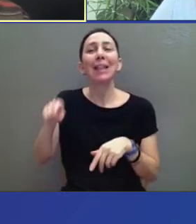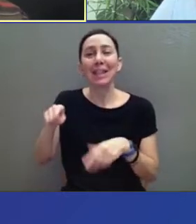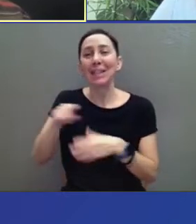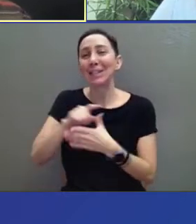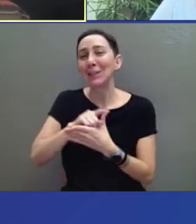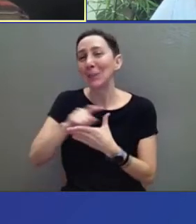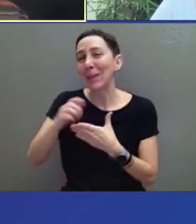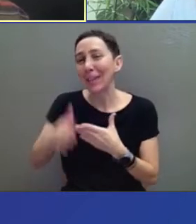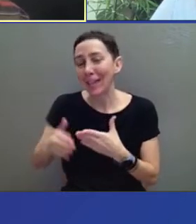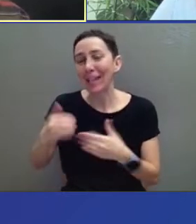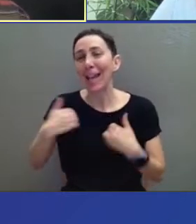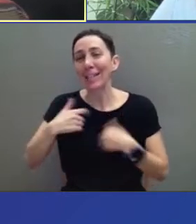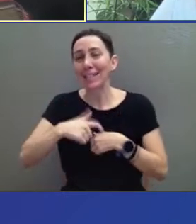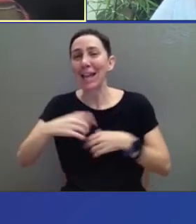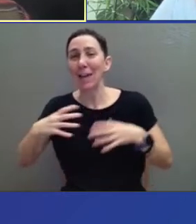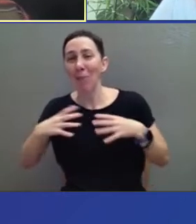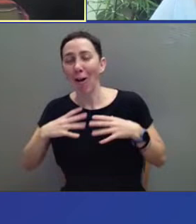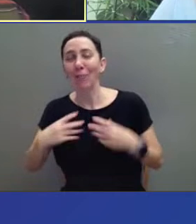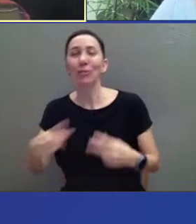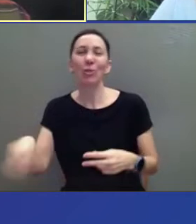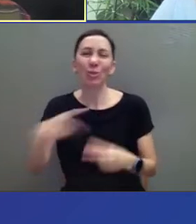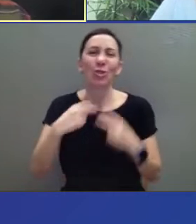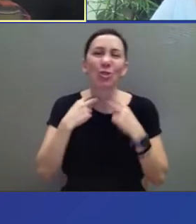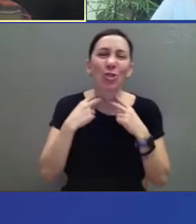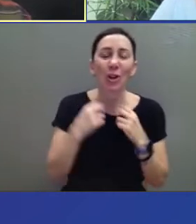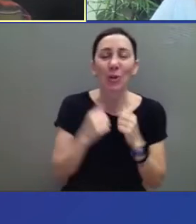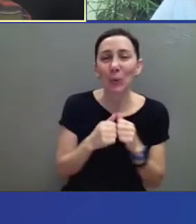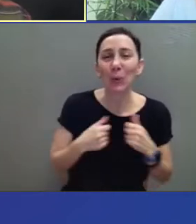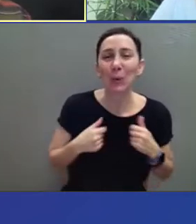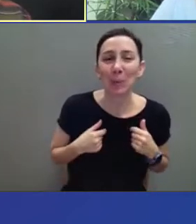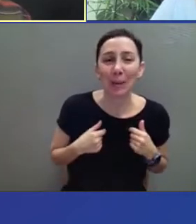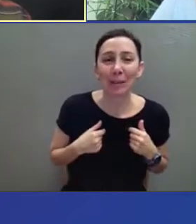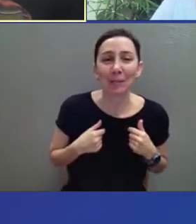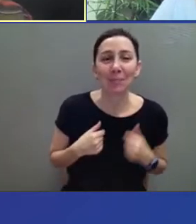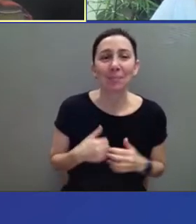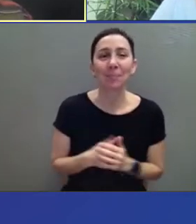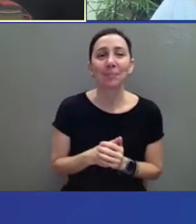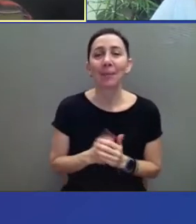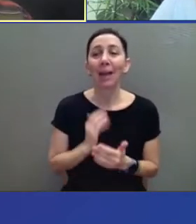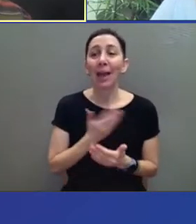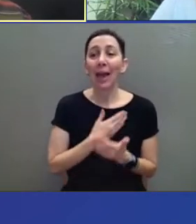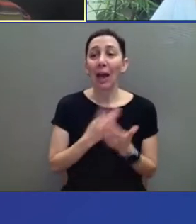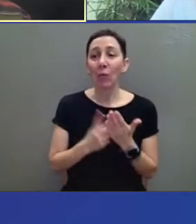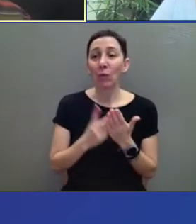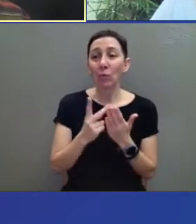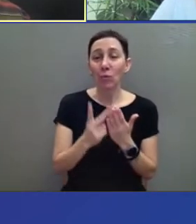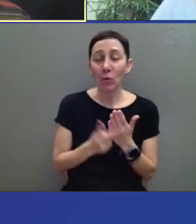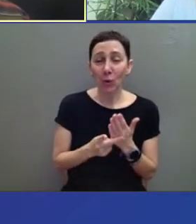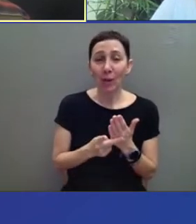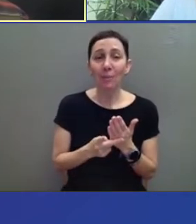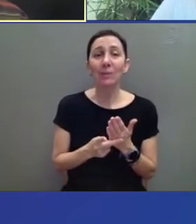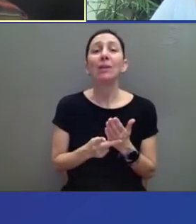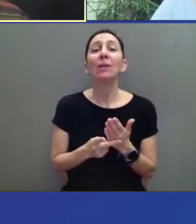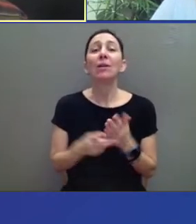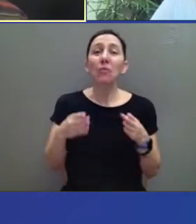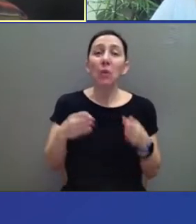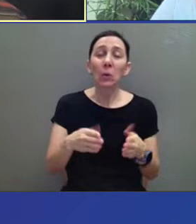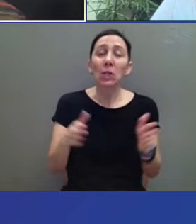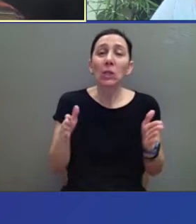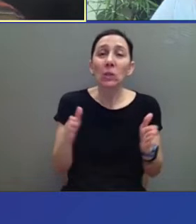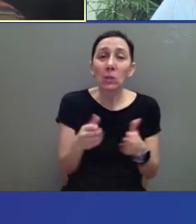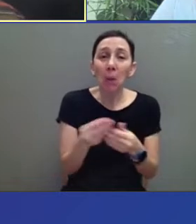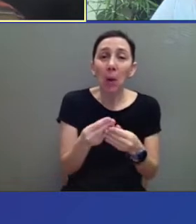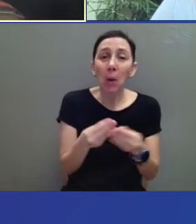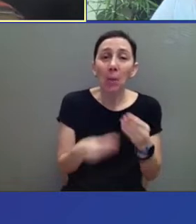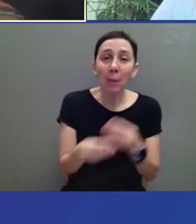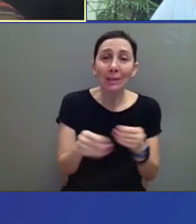here today. So you're stuck with me. The majority of our funding programs are directed to the needs of smaller budget sized theaters. And for us,